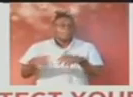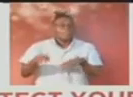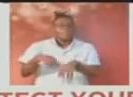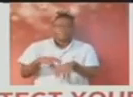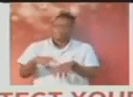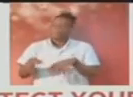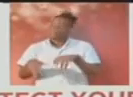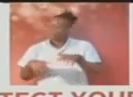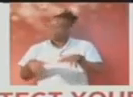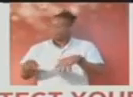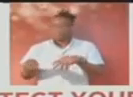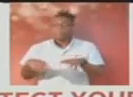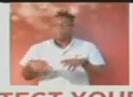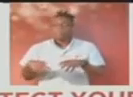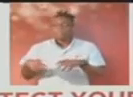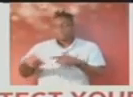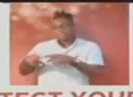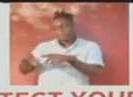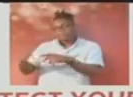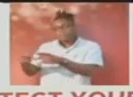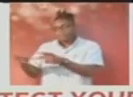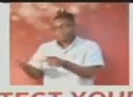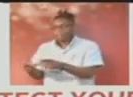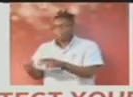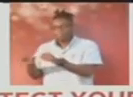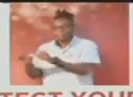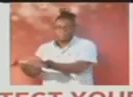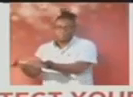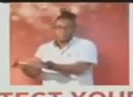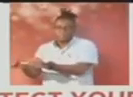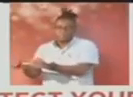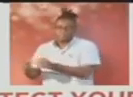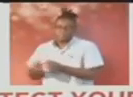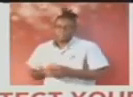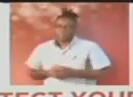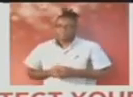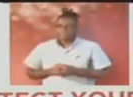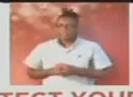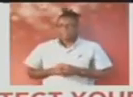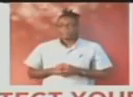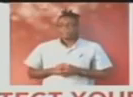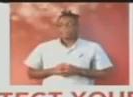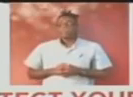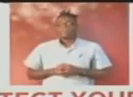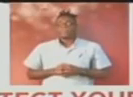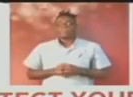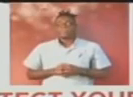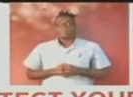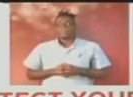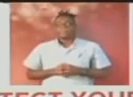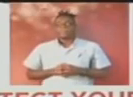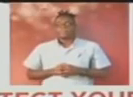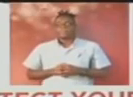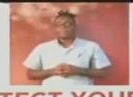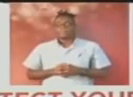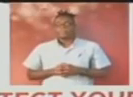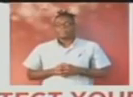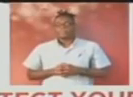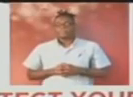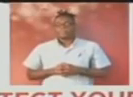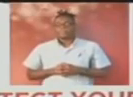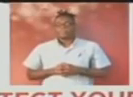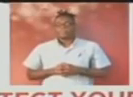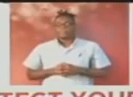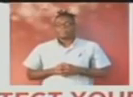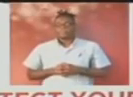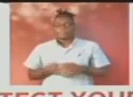HDU setting, 93%. Now, the decrease in the occupancy is really because of the